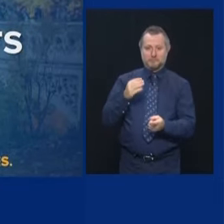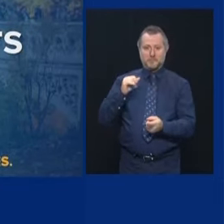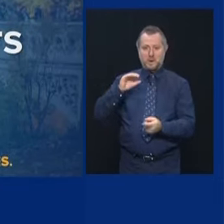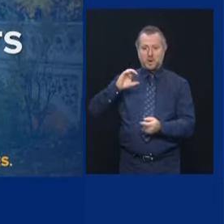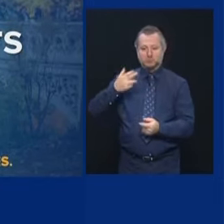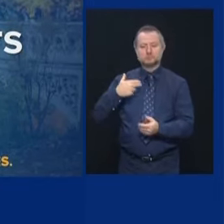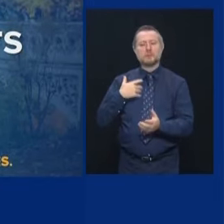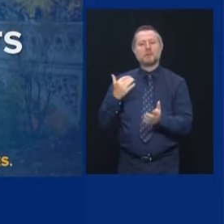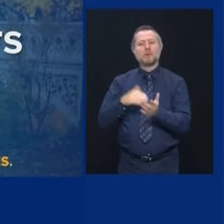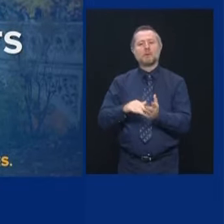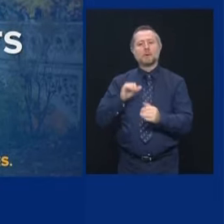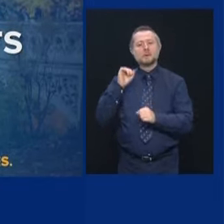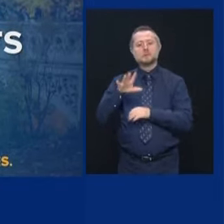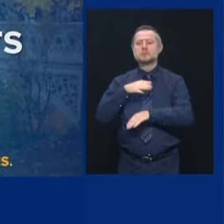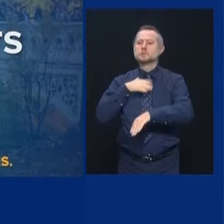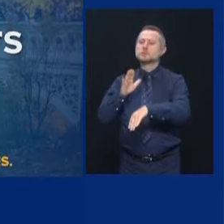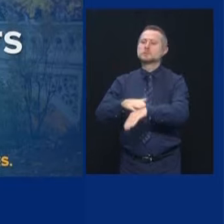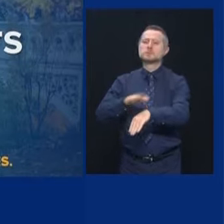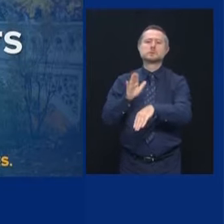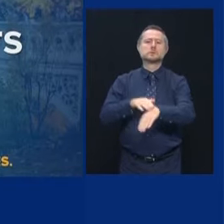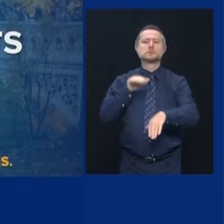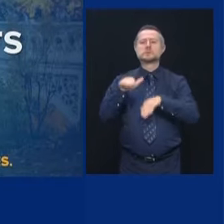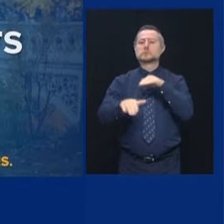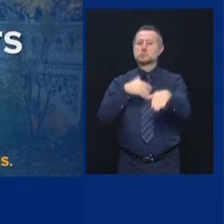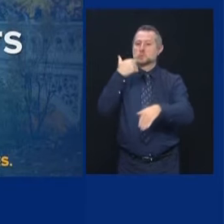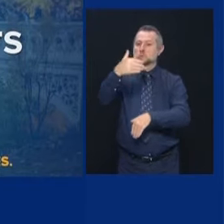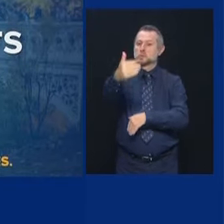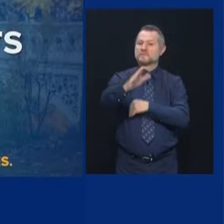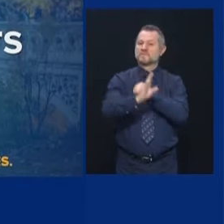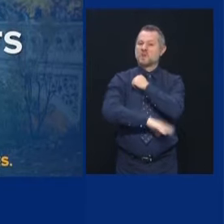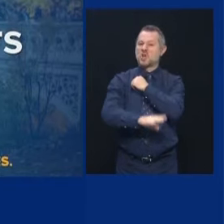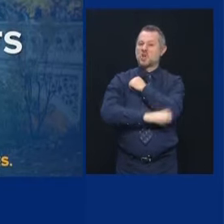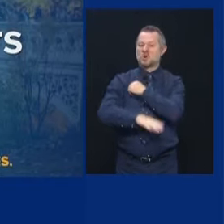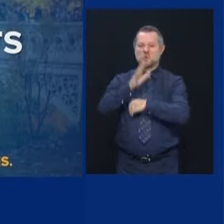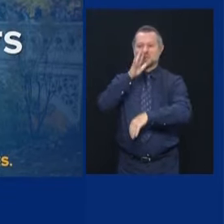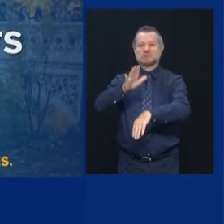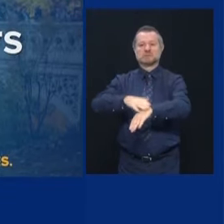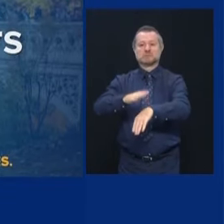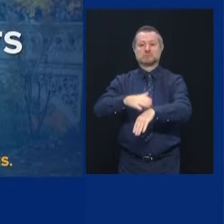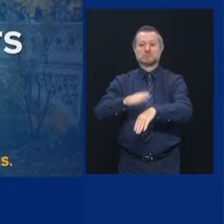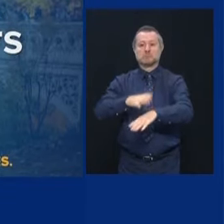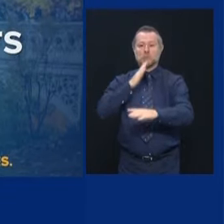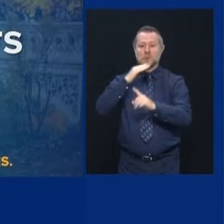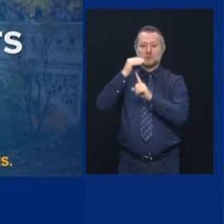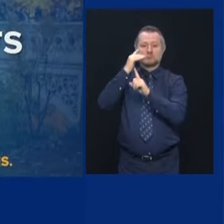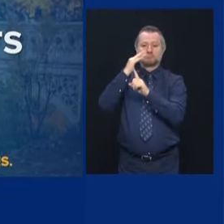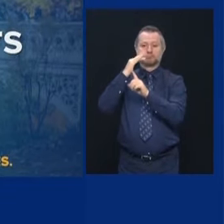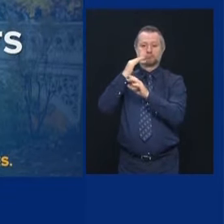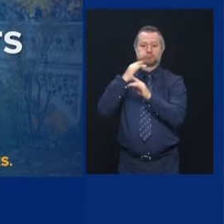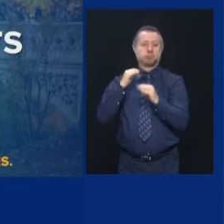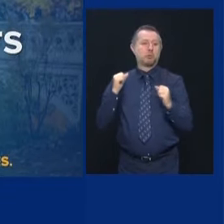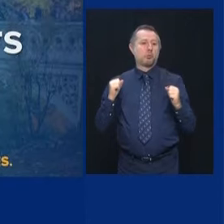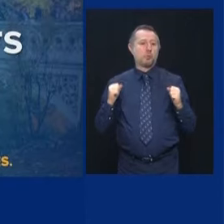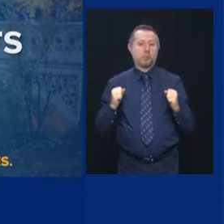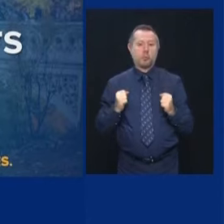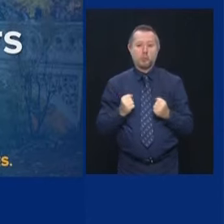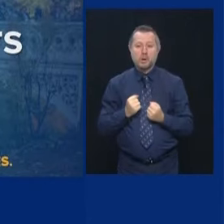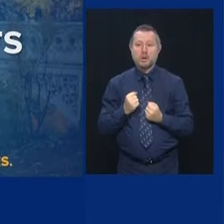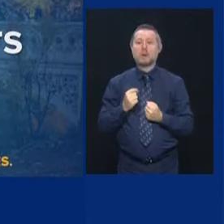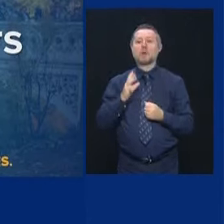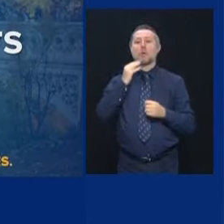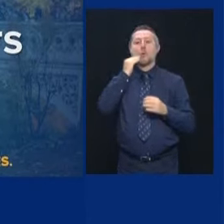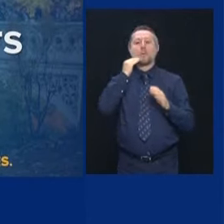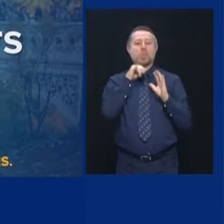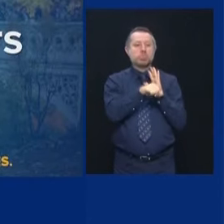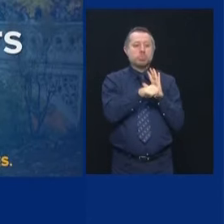beware the fall. Beware the fall. Weather gets colder, more people move indoors, flu season, schools